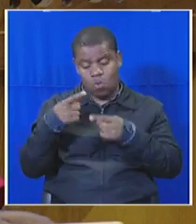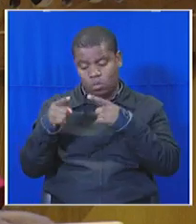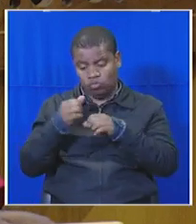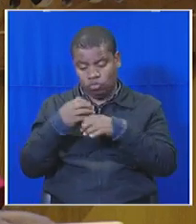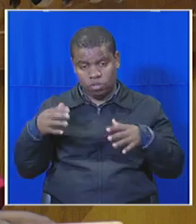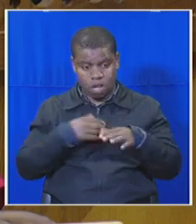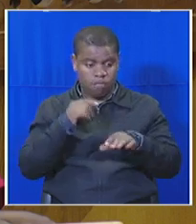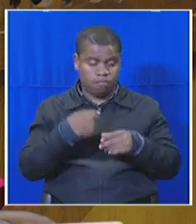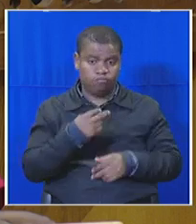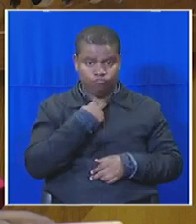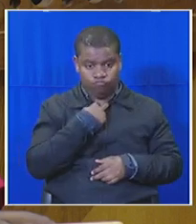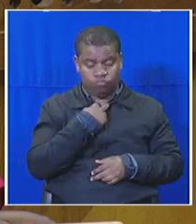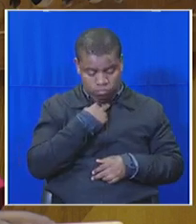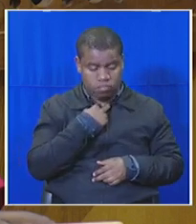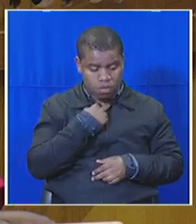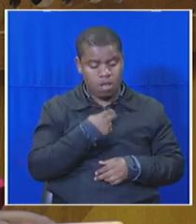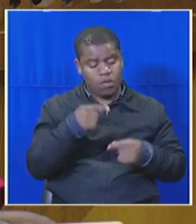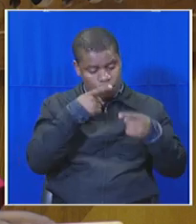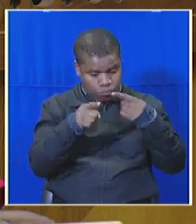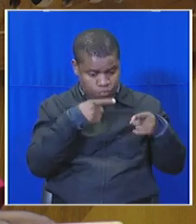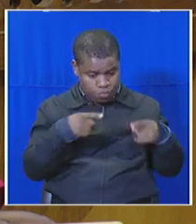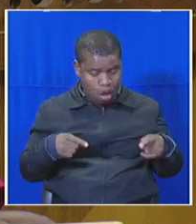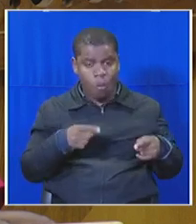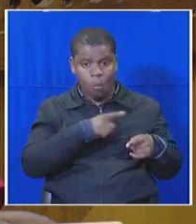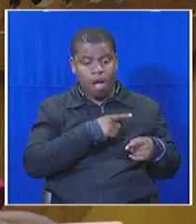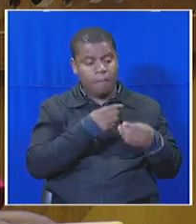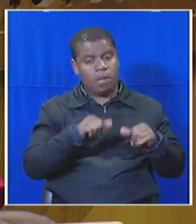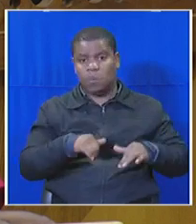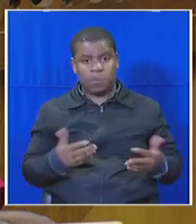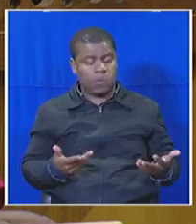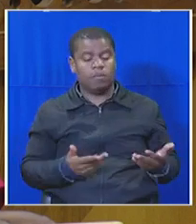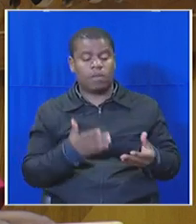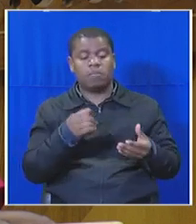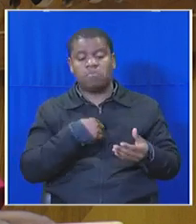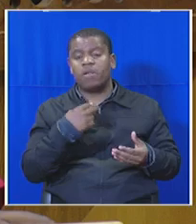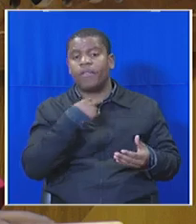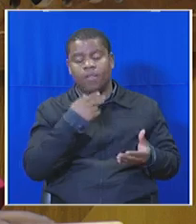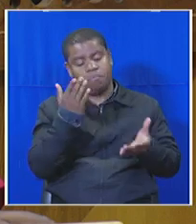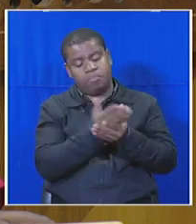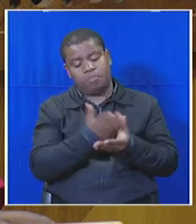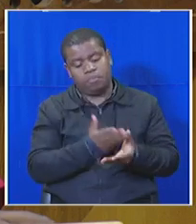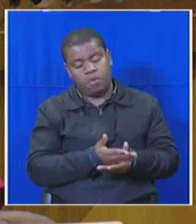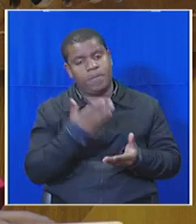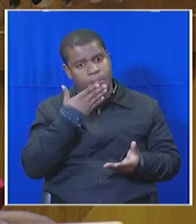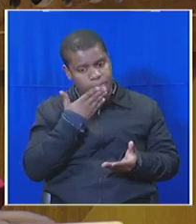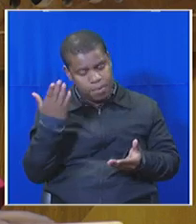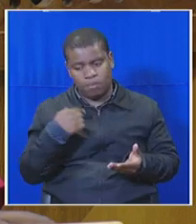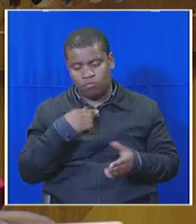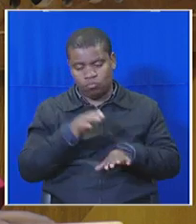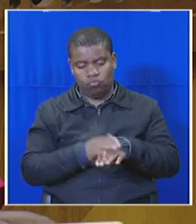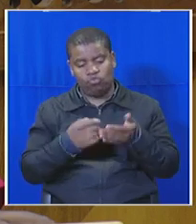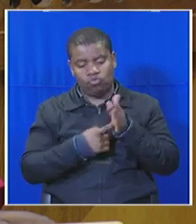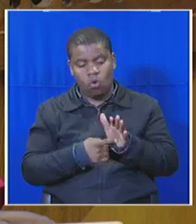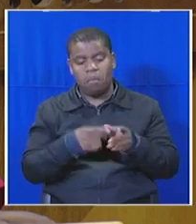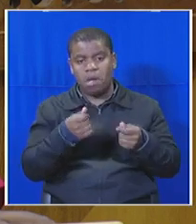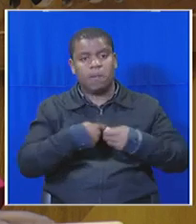even conduct an audit because the fund has failed dismally to keep any records or put adequate systems in place to maintain the record of